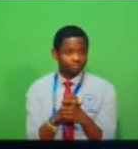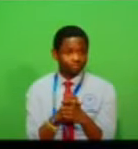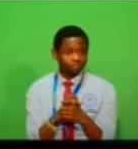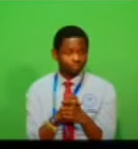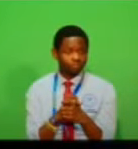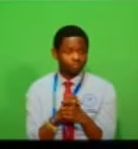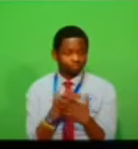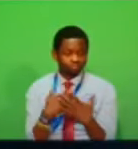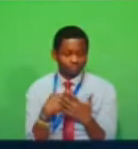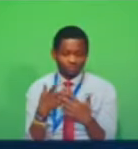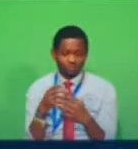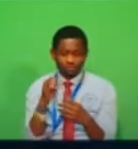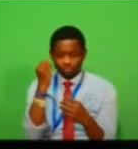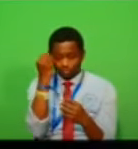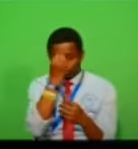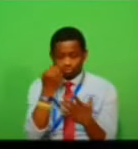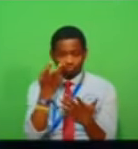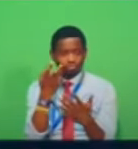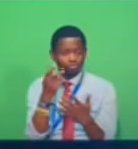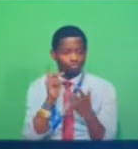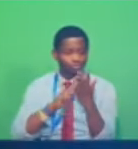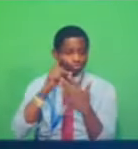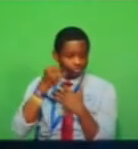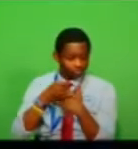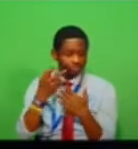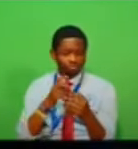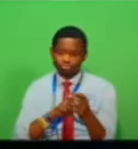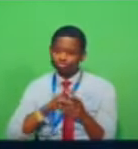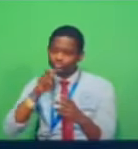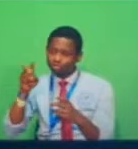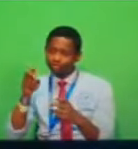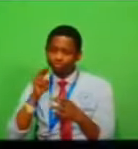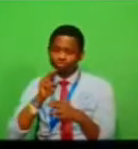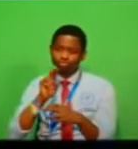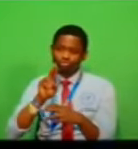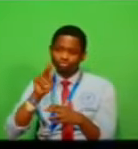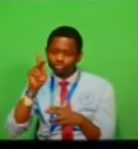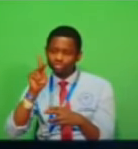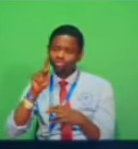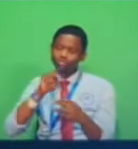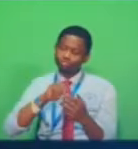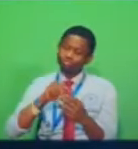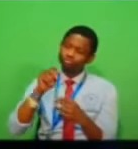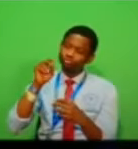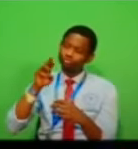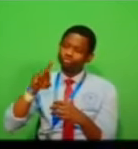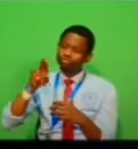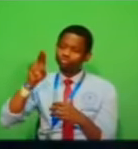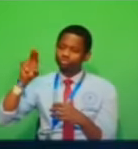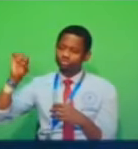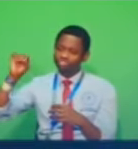projects. So I'll be traveling from the UK to Brussels most of the time, from Brussels sometimes to Germany here, especially at